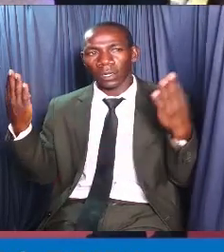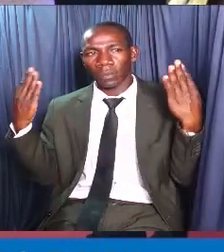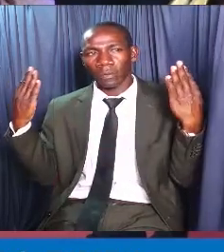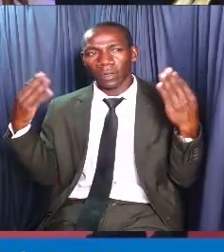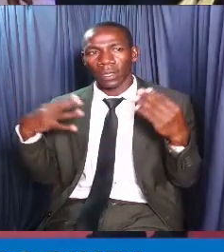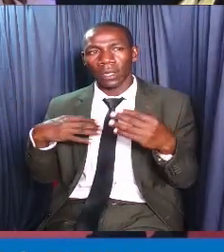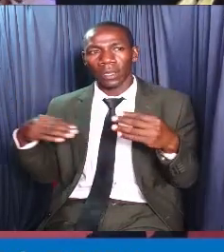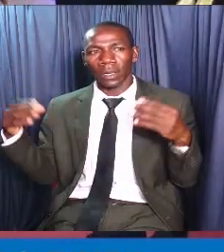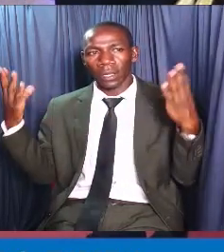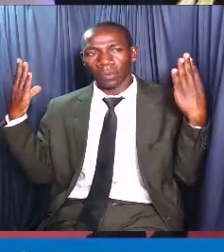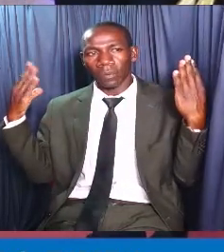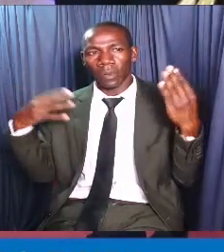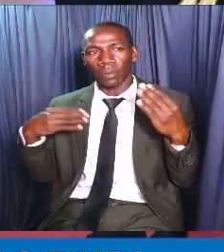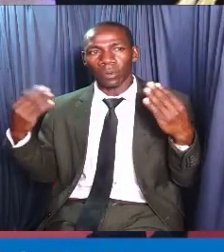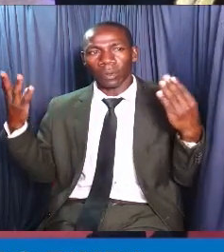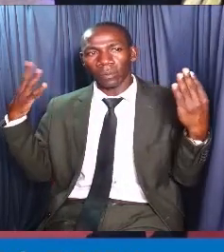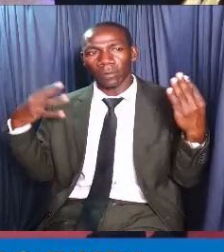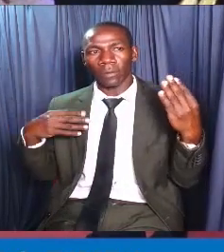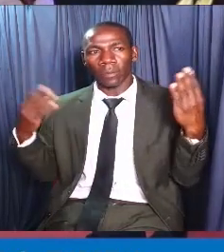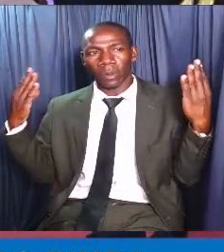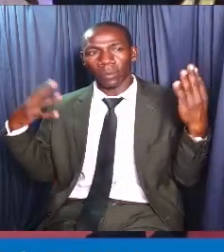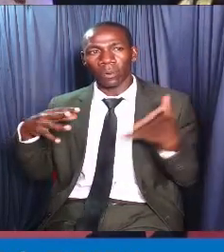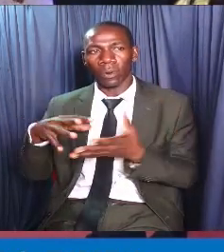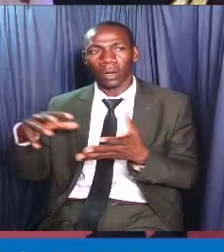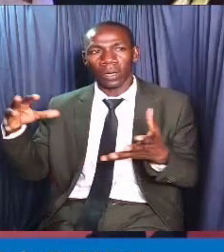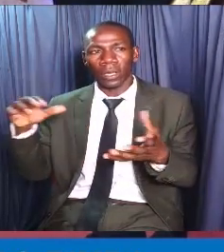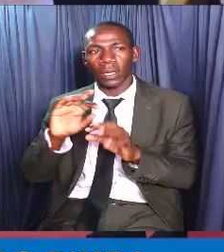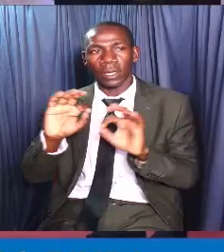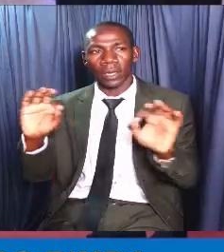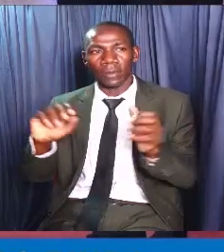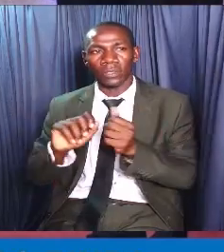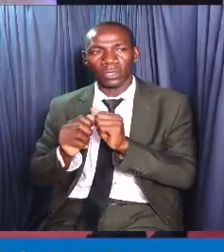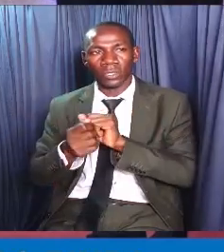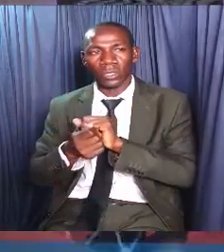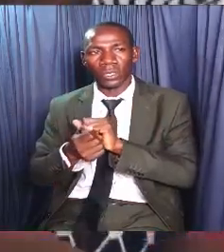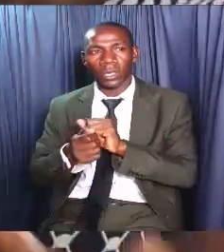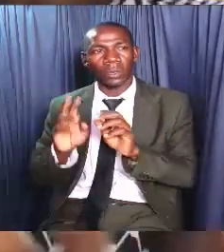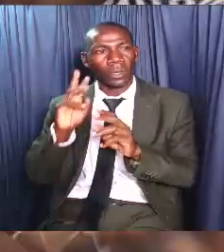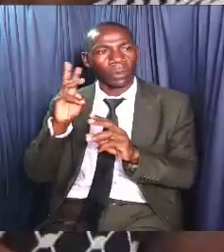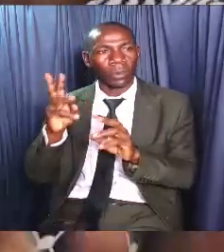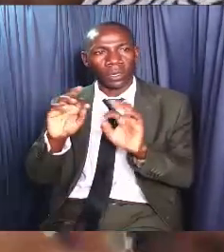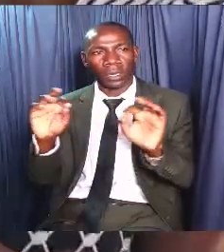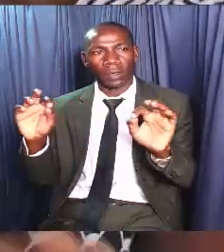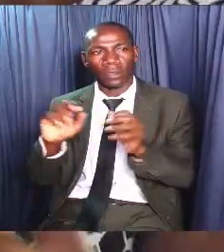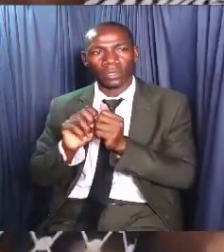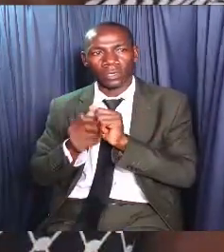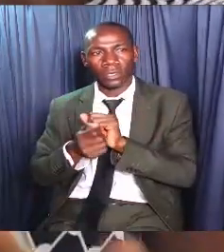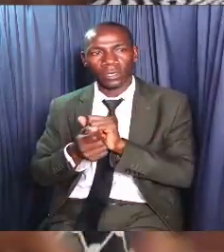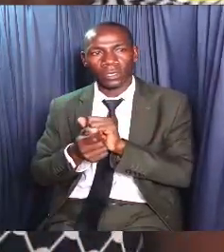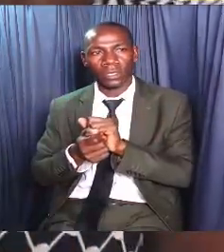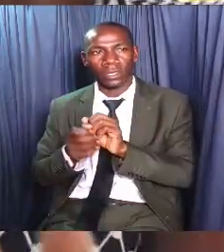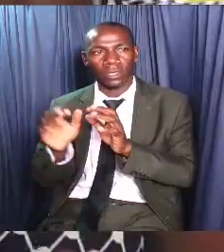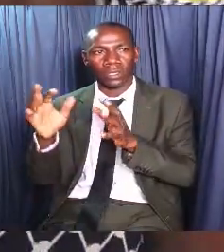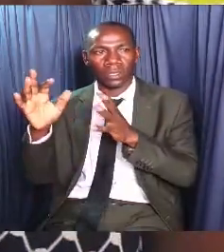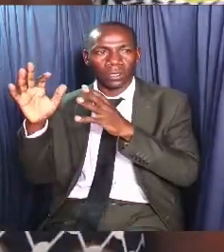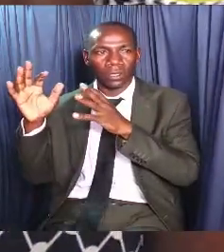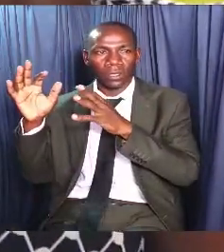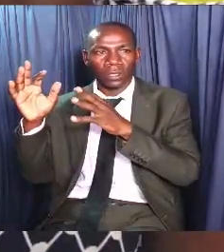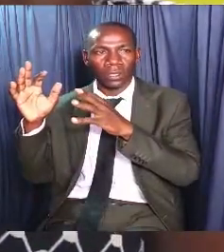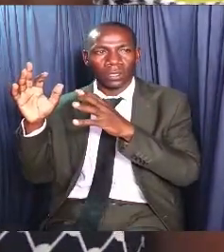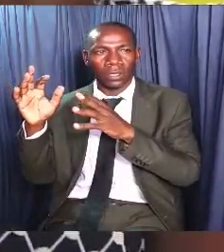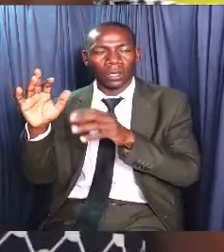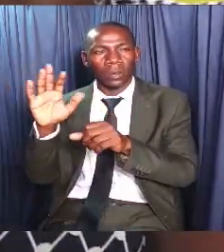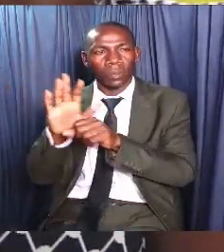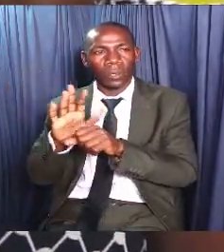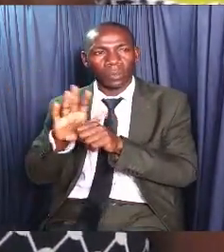And forever. Na milele na milele. And forever and evermore. Habadiliki. He doesn't change. Na hata badiliki. And he'll never change. Wengi